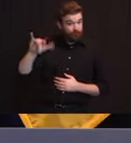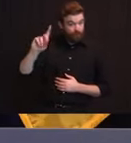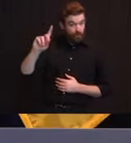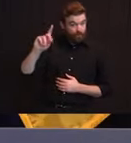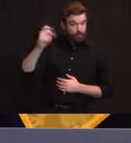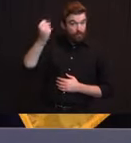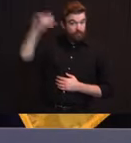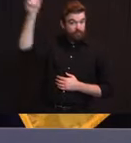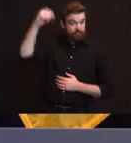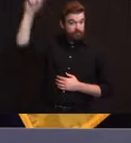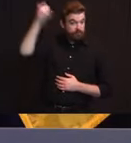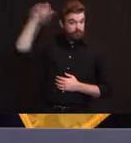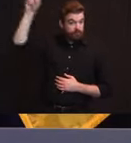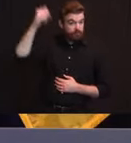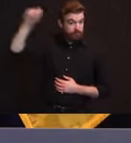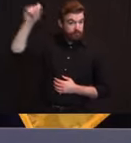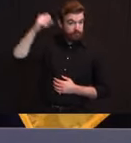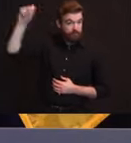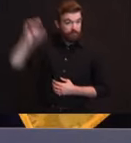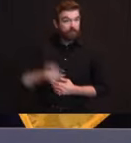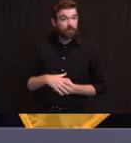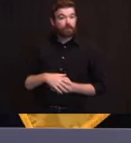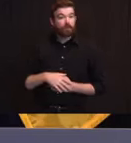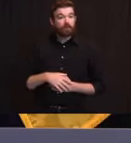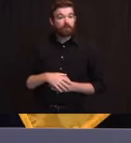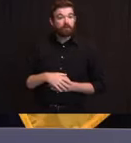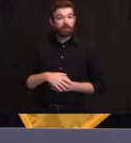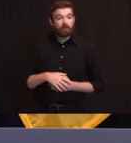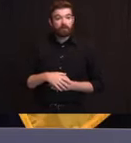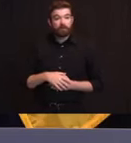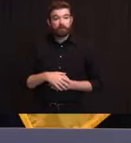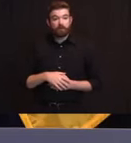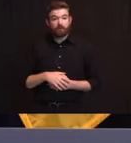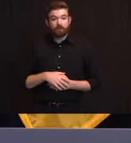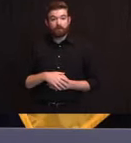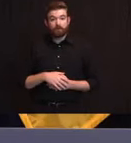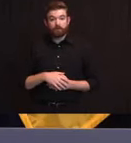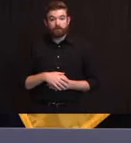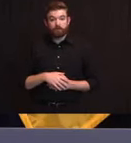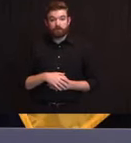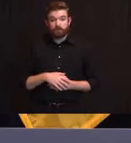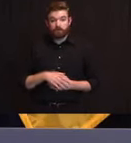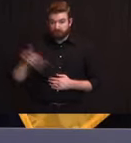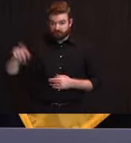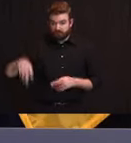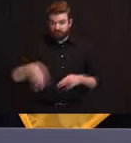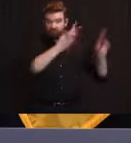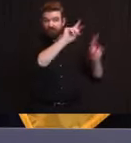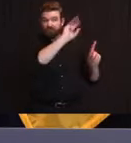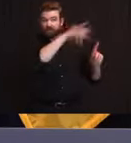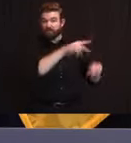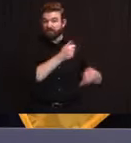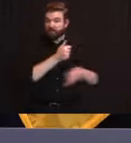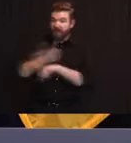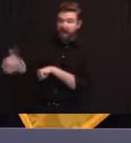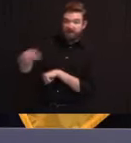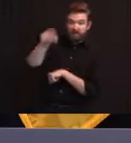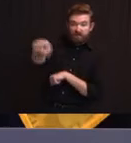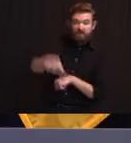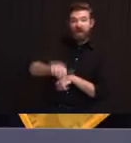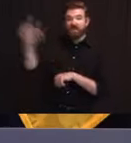state Democrats? Thank you. Thank you. Just on the last point, just is there a risk? I don't